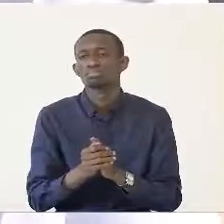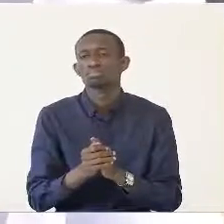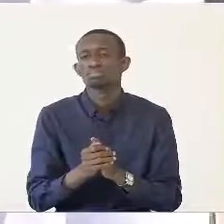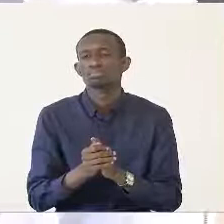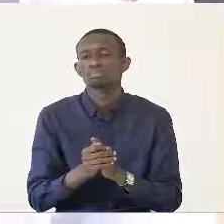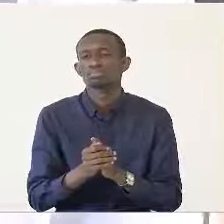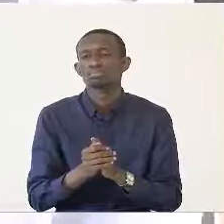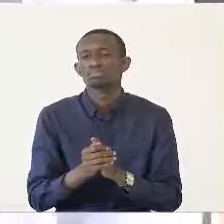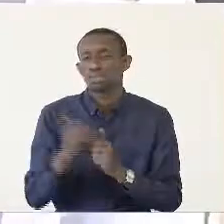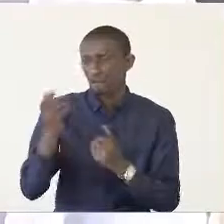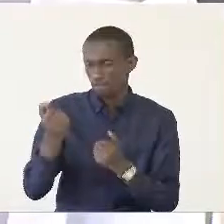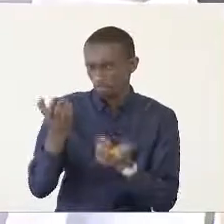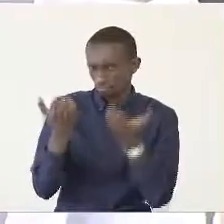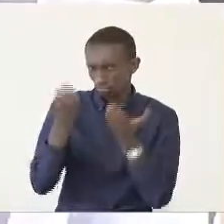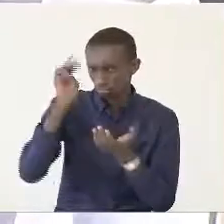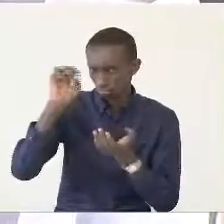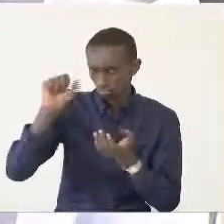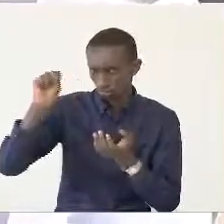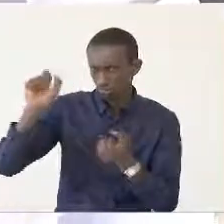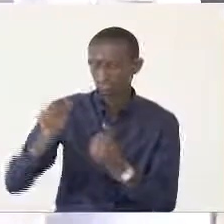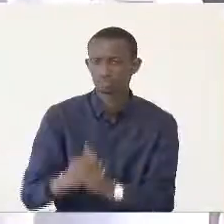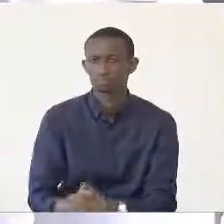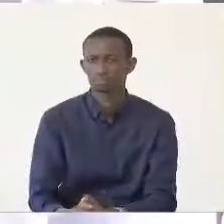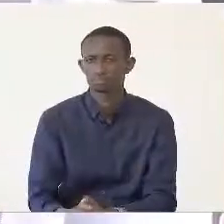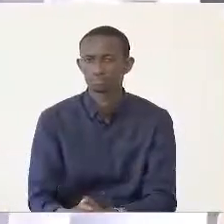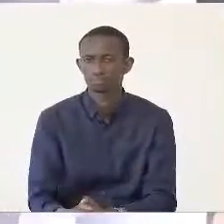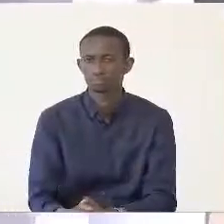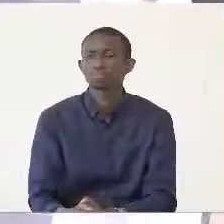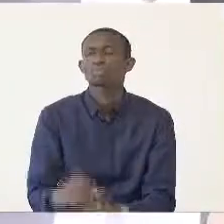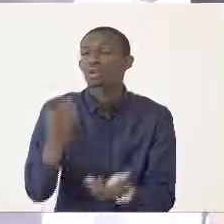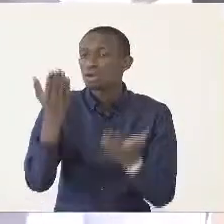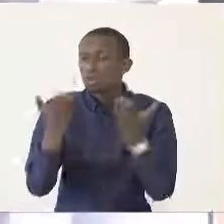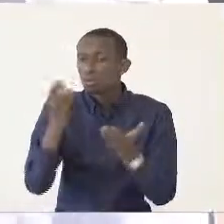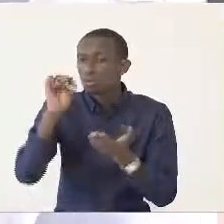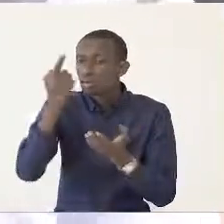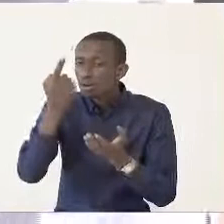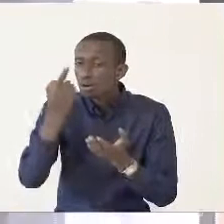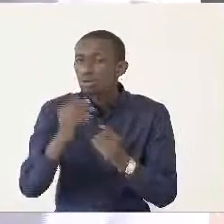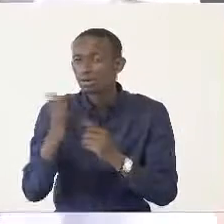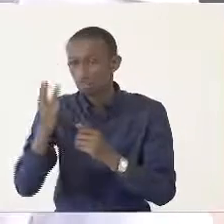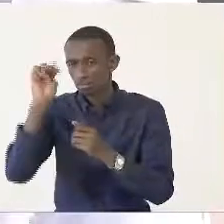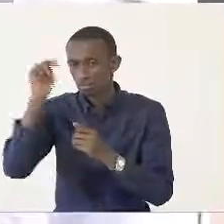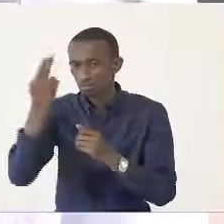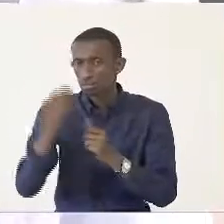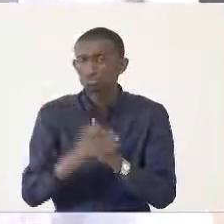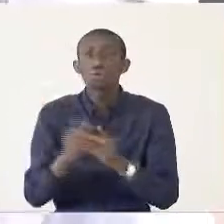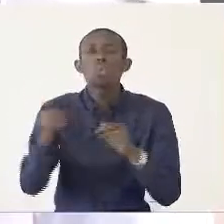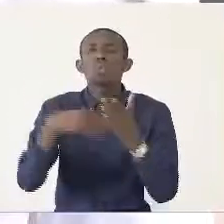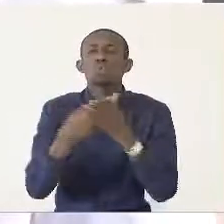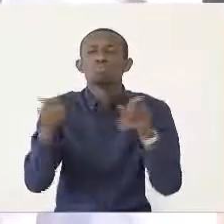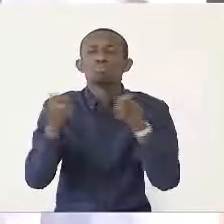what? Here we have the mass 1, okay, and the mass 2. They will all be equal. So already substitute, we have this